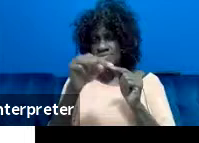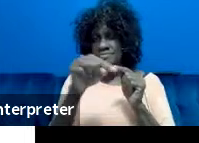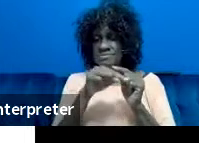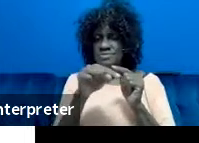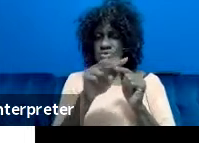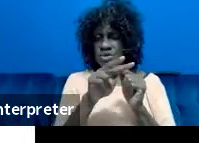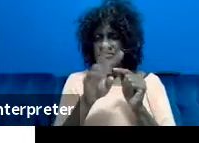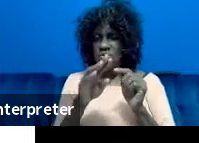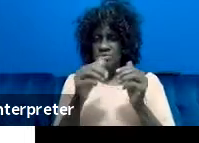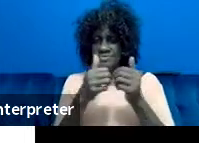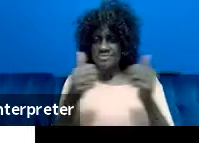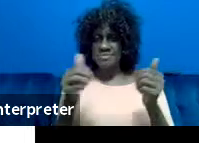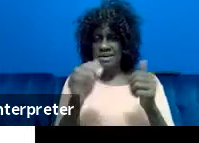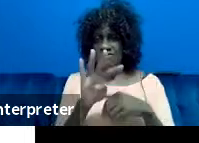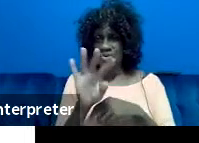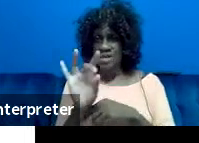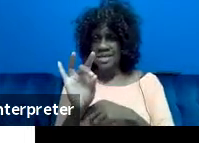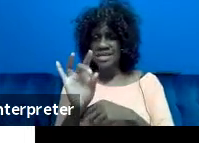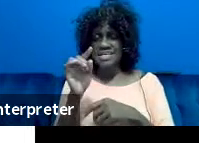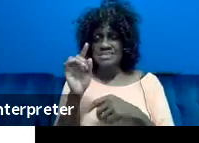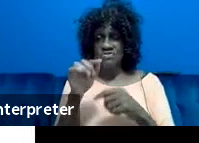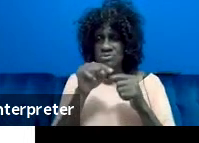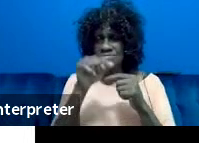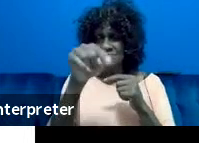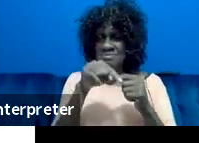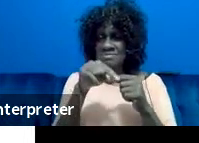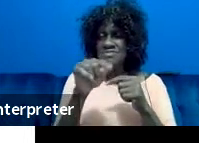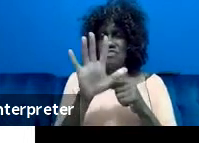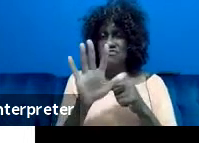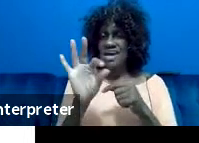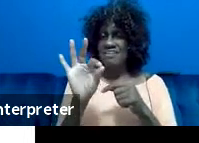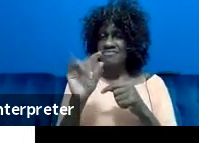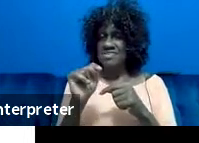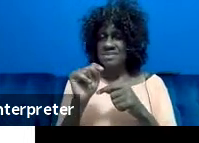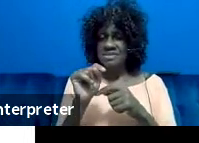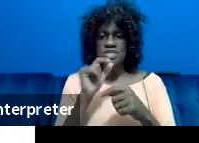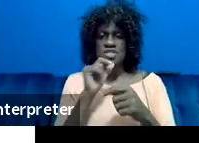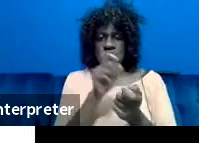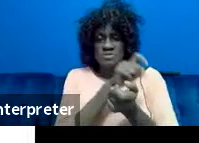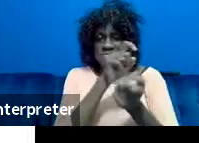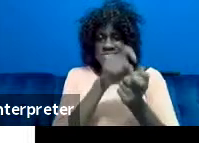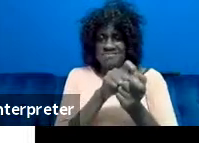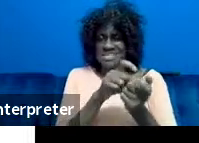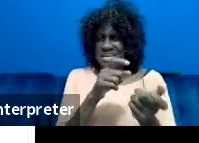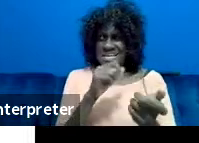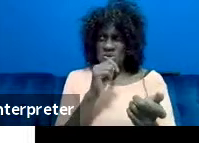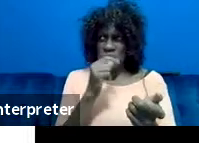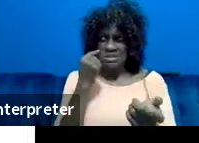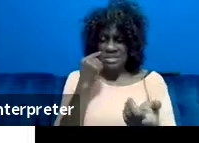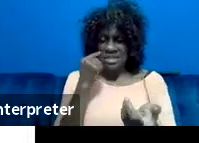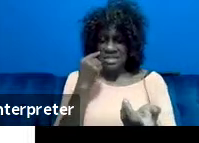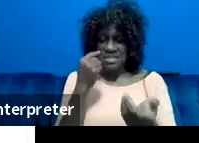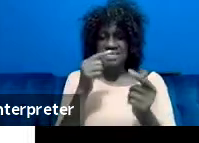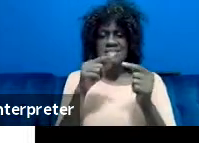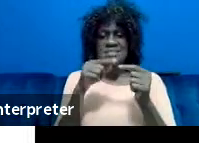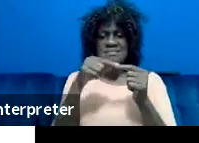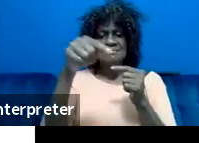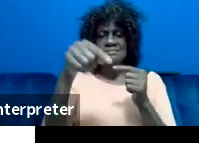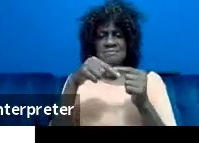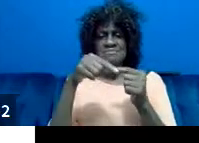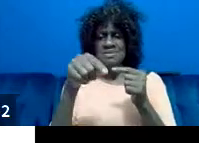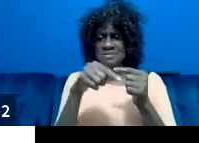by 48. This is just for a distance of 5 feet. It doesn't specifically address, I don't believe, the distance between those